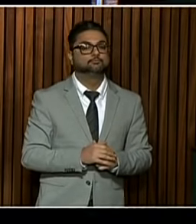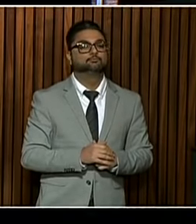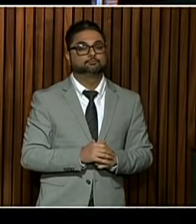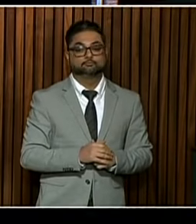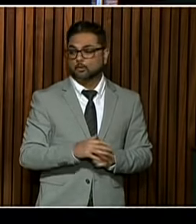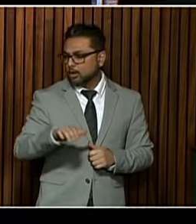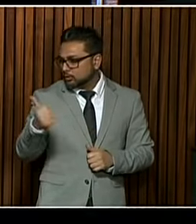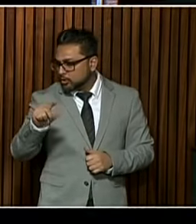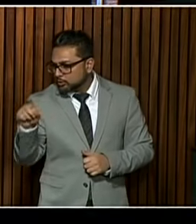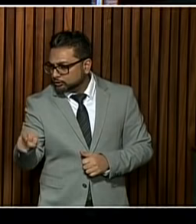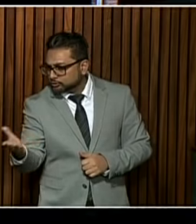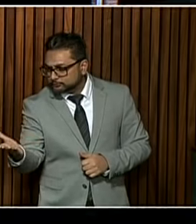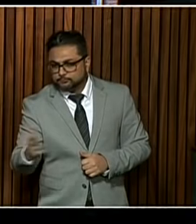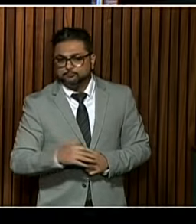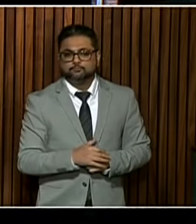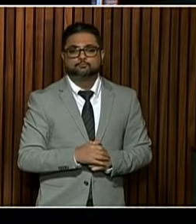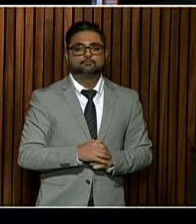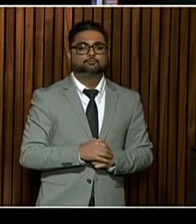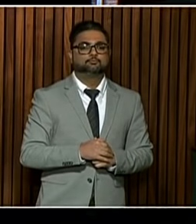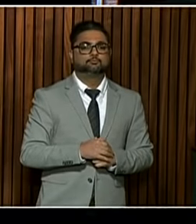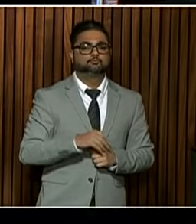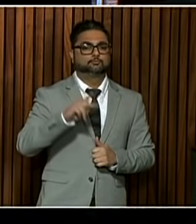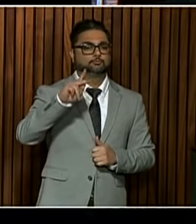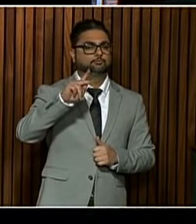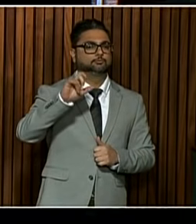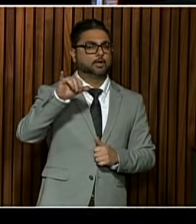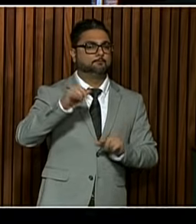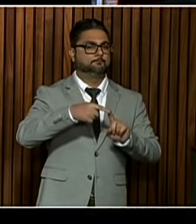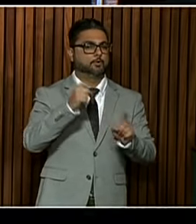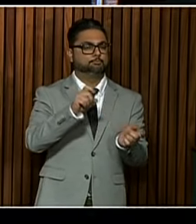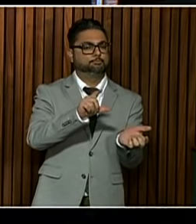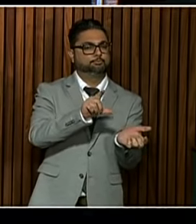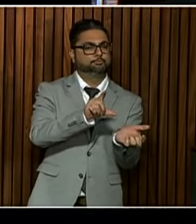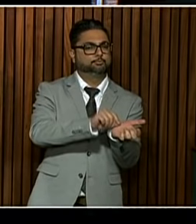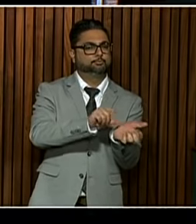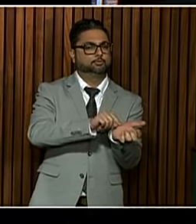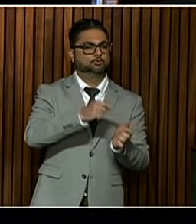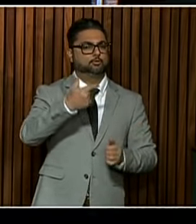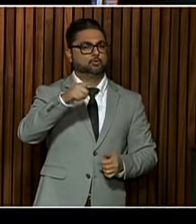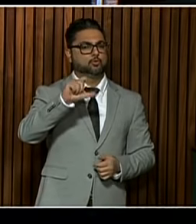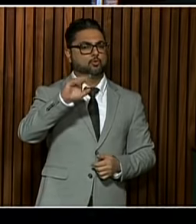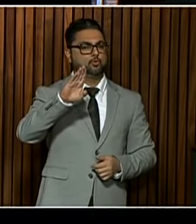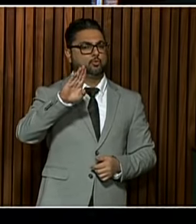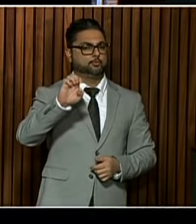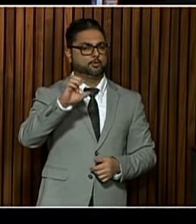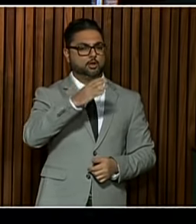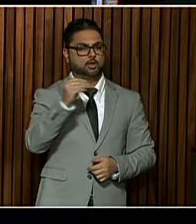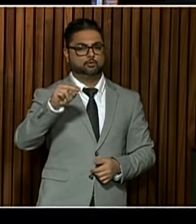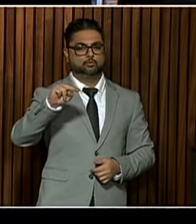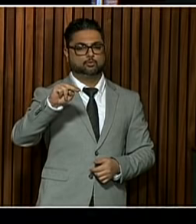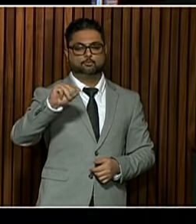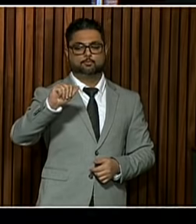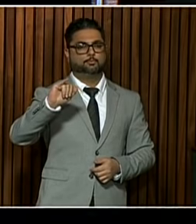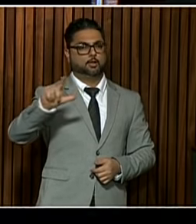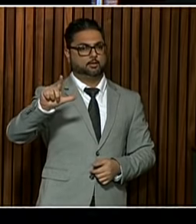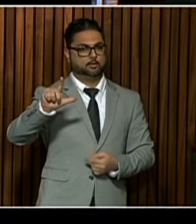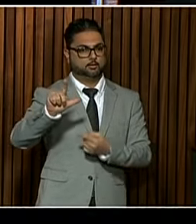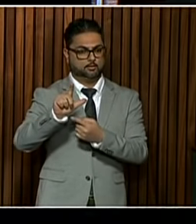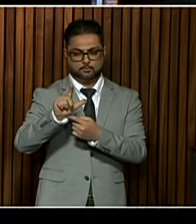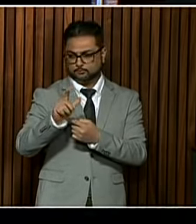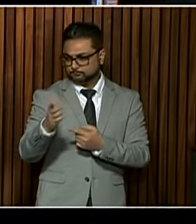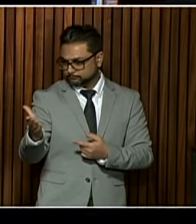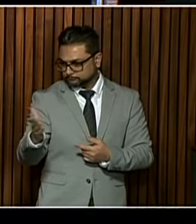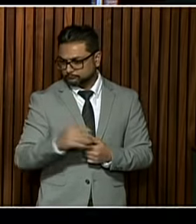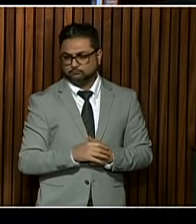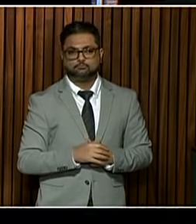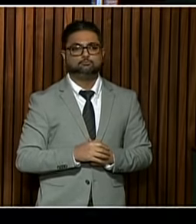from Kelly Grant with the Globe and Mail. Please go ahead. Hi, thanks for taking my question. I wanted to ask about the cases in nursing